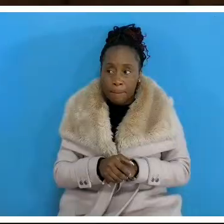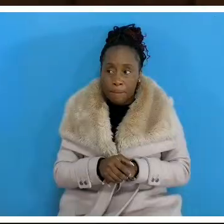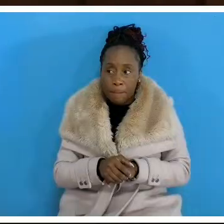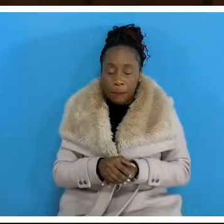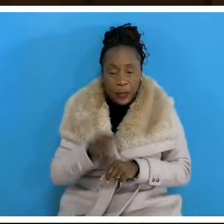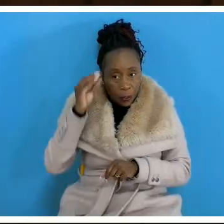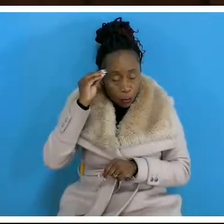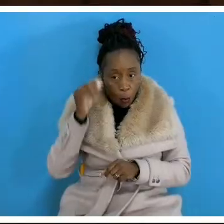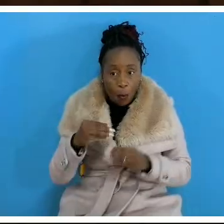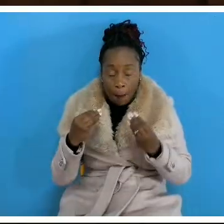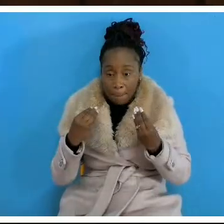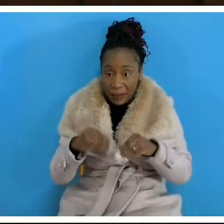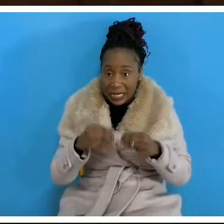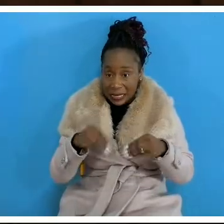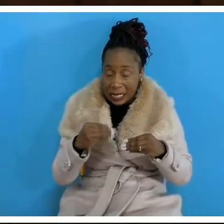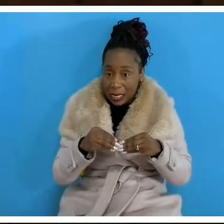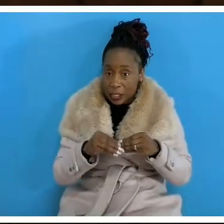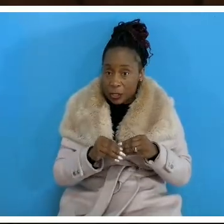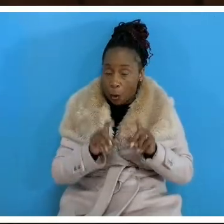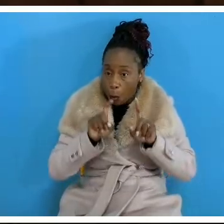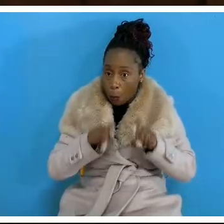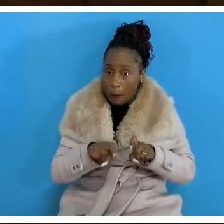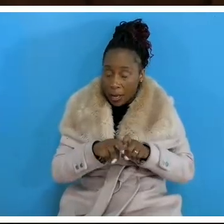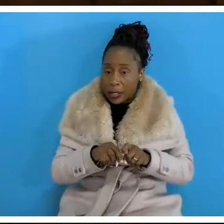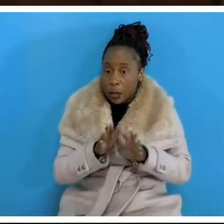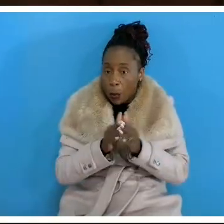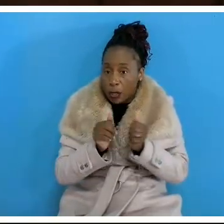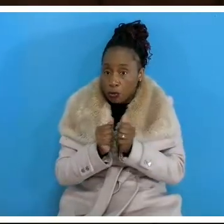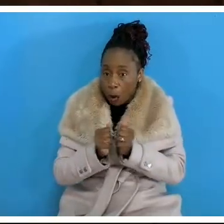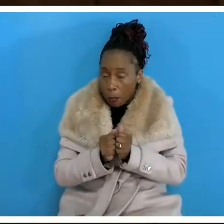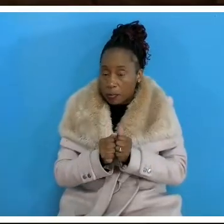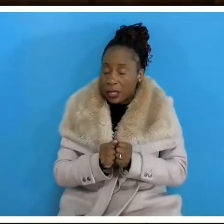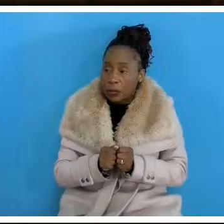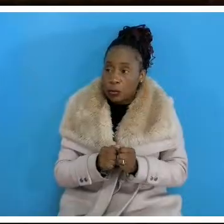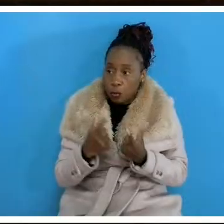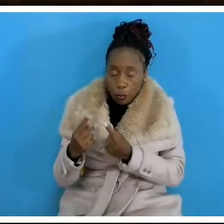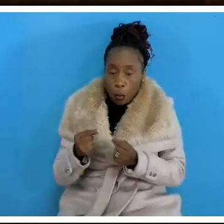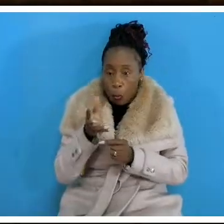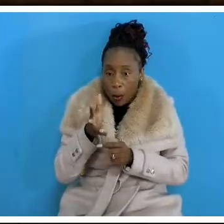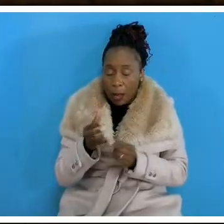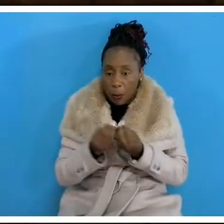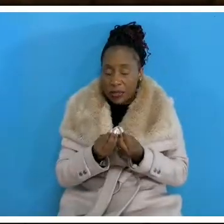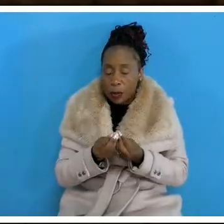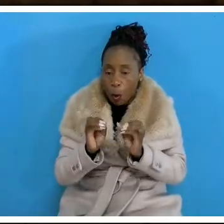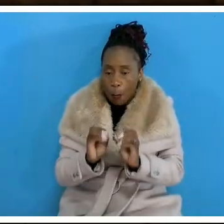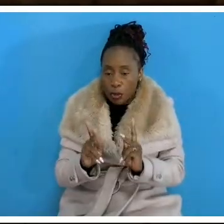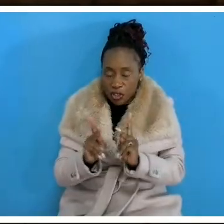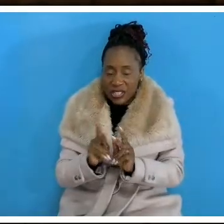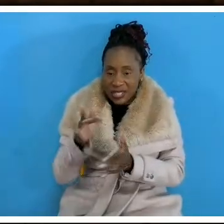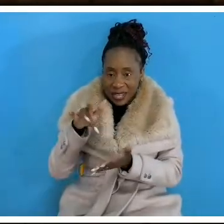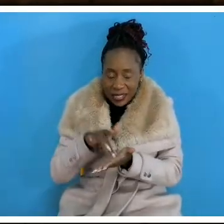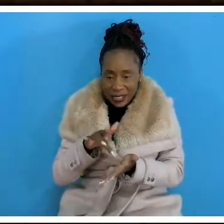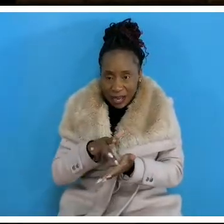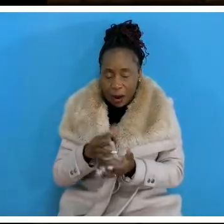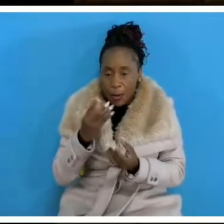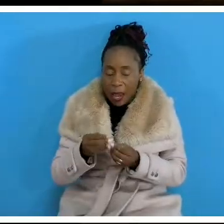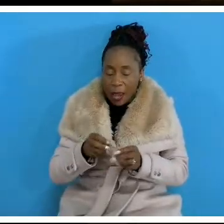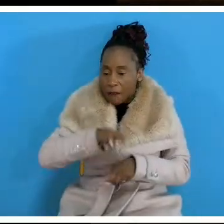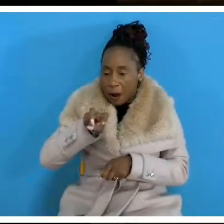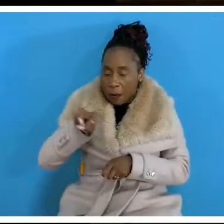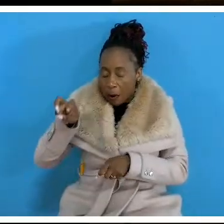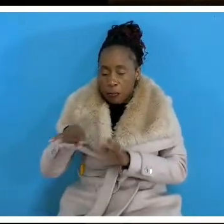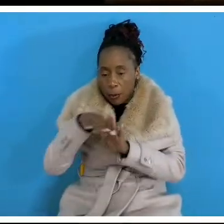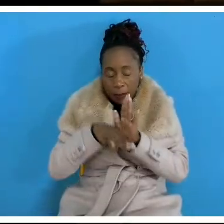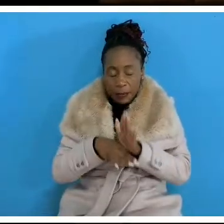business compliance workshop that we are going to be hosting with the Opportunity Center. We've got some outreach programs that we are working